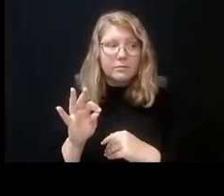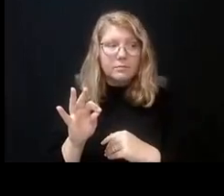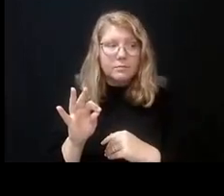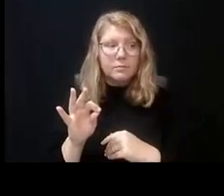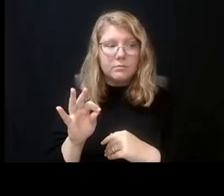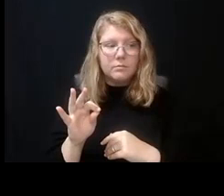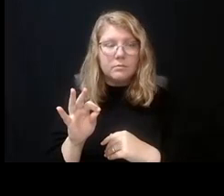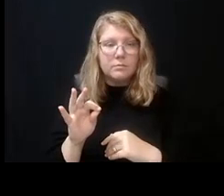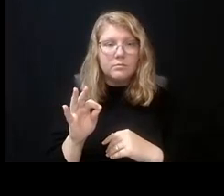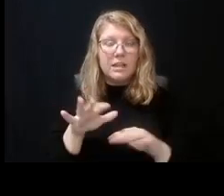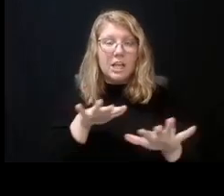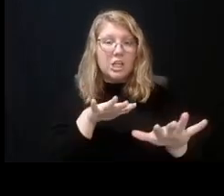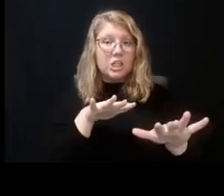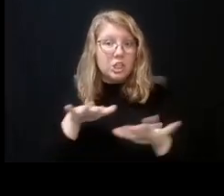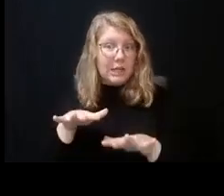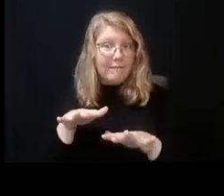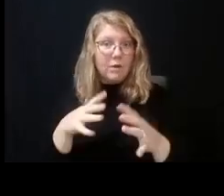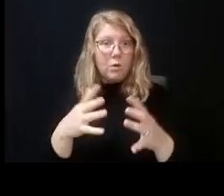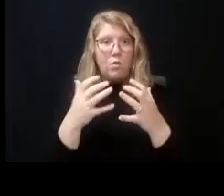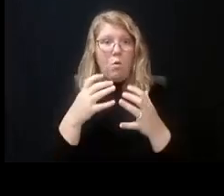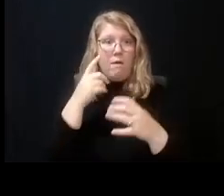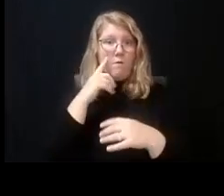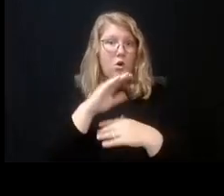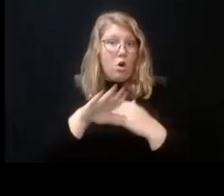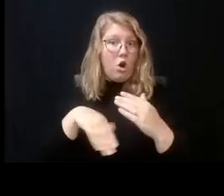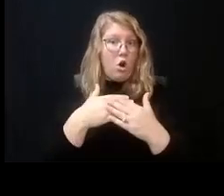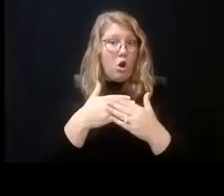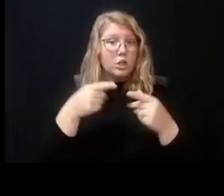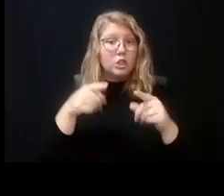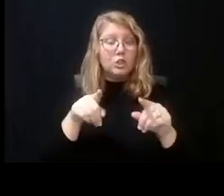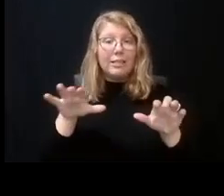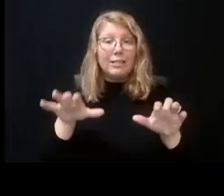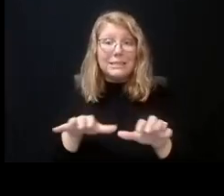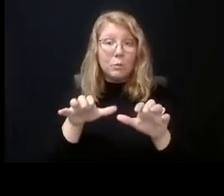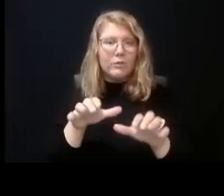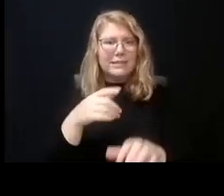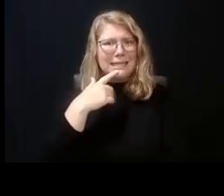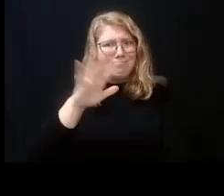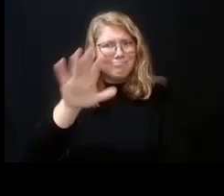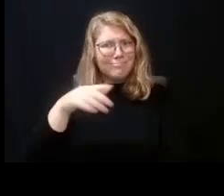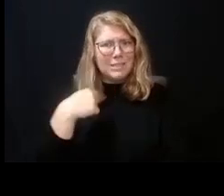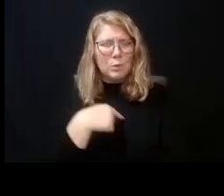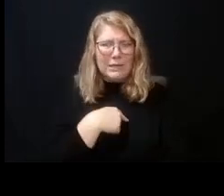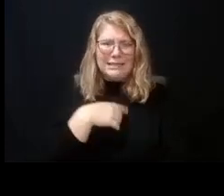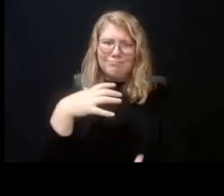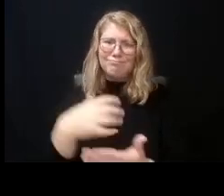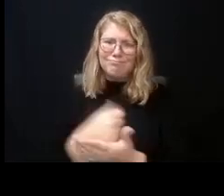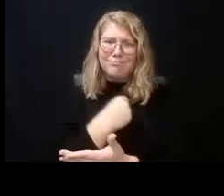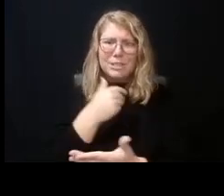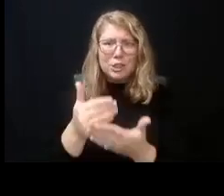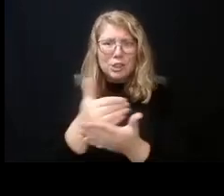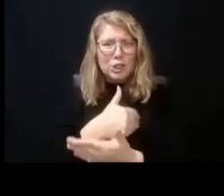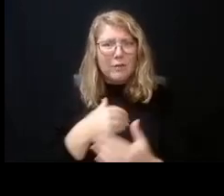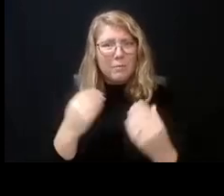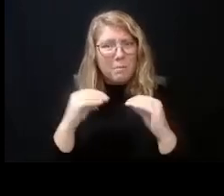shift that we want to make with all of us together in this movement is to say, hey, we all deserve more. We deserve to